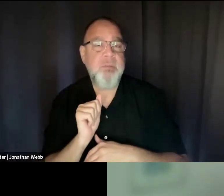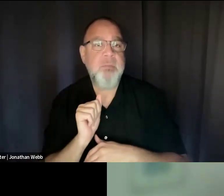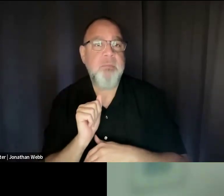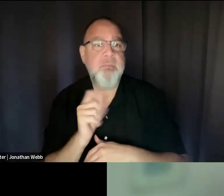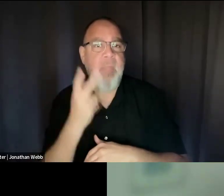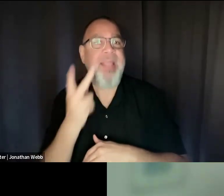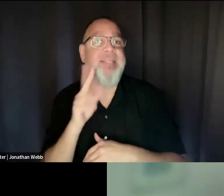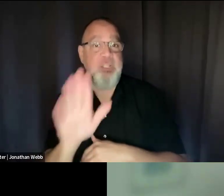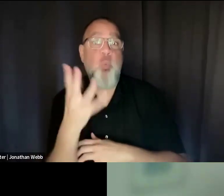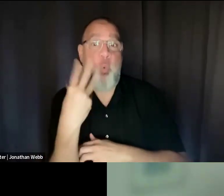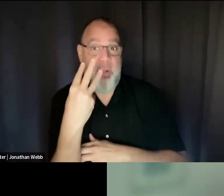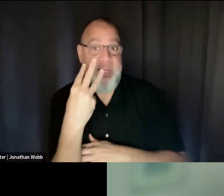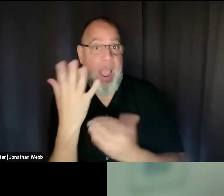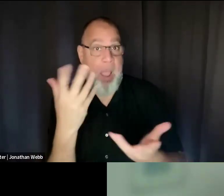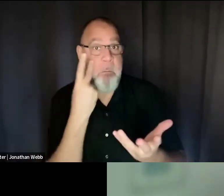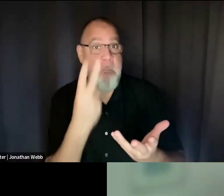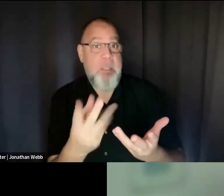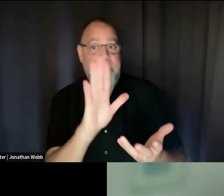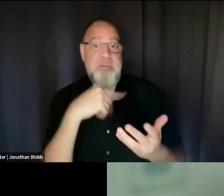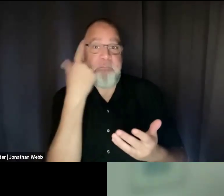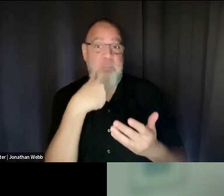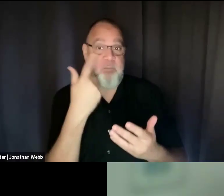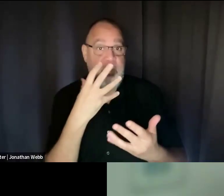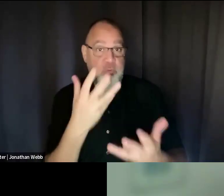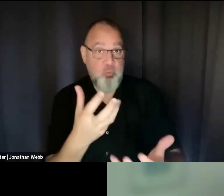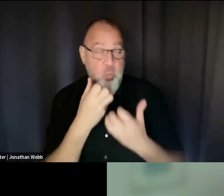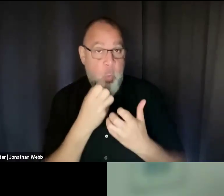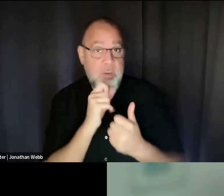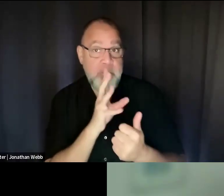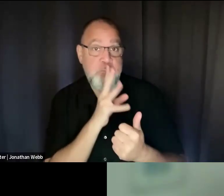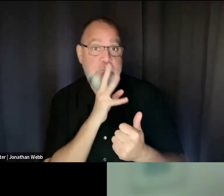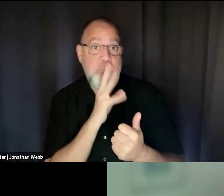your camera's on. Do you want to unmute yourself and ask Vera your question?